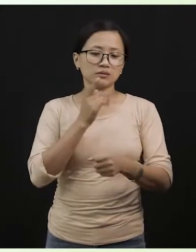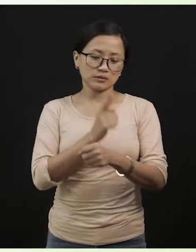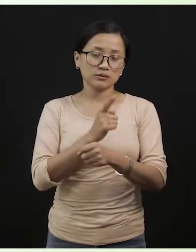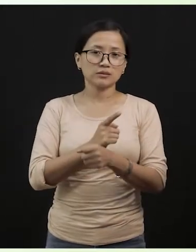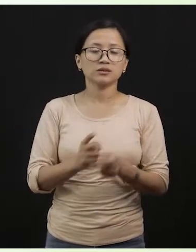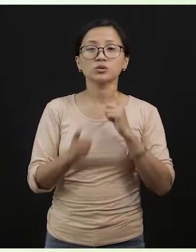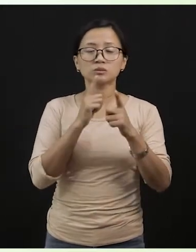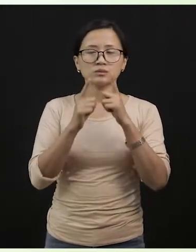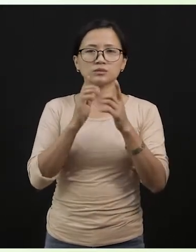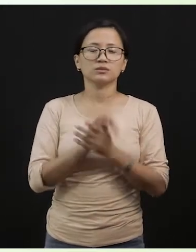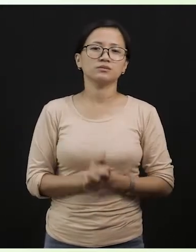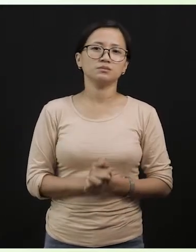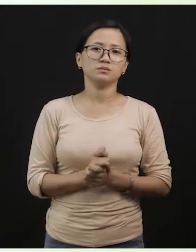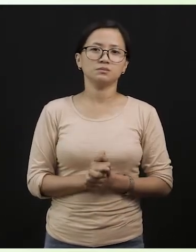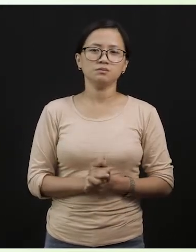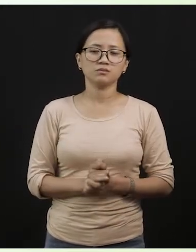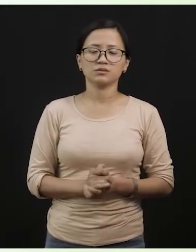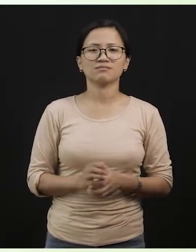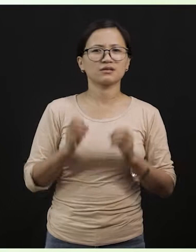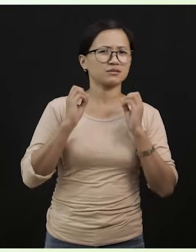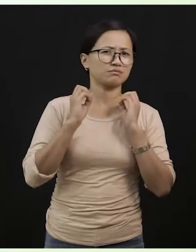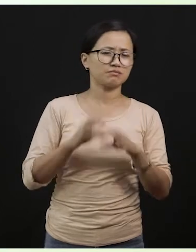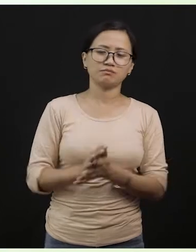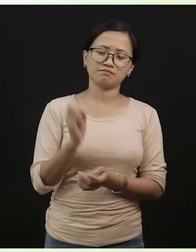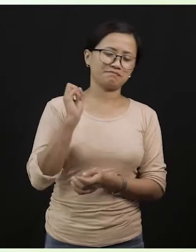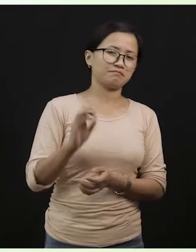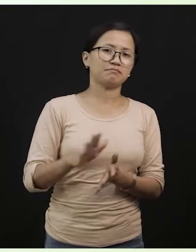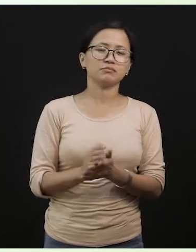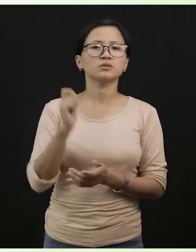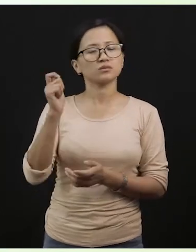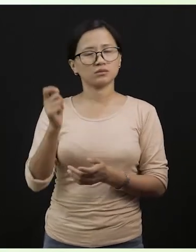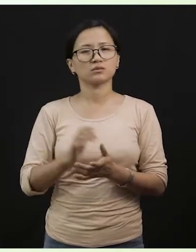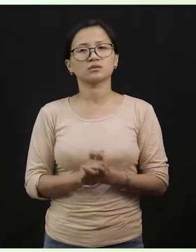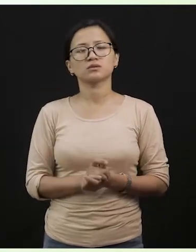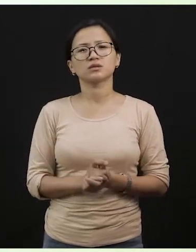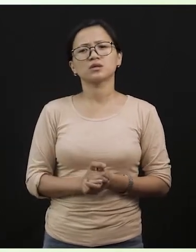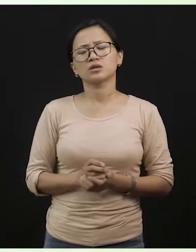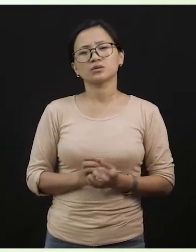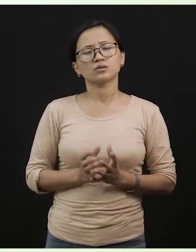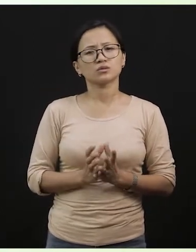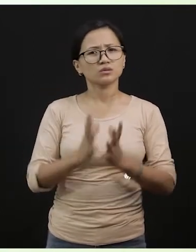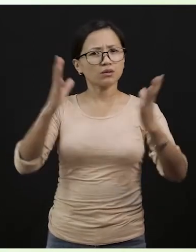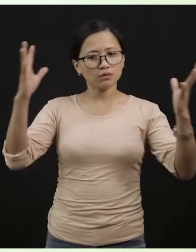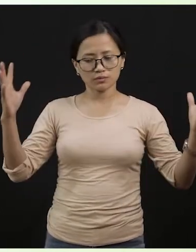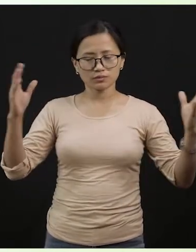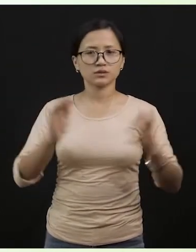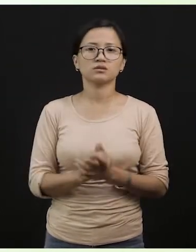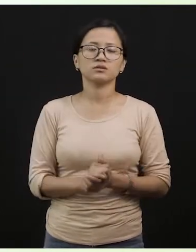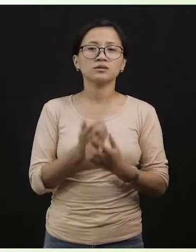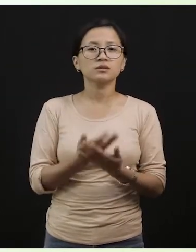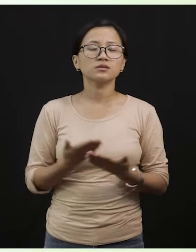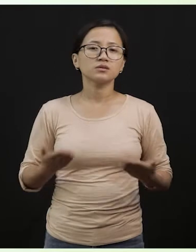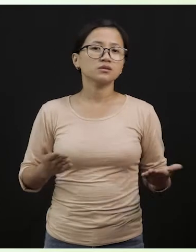is explaining, that is a bad deed, okay? Or you can also do so many things to help your parents. Of course,